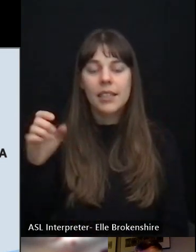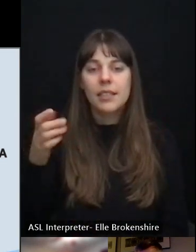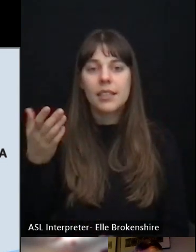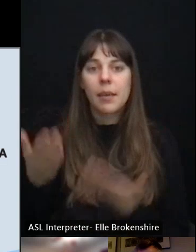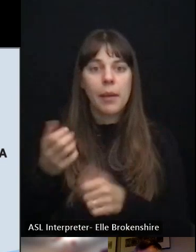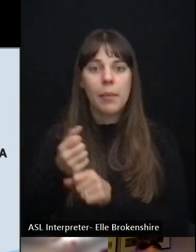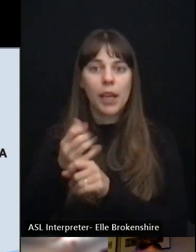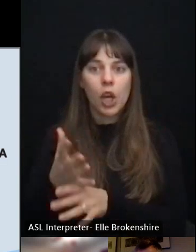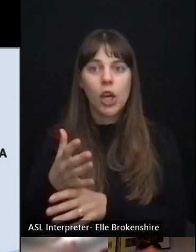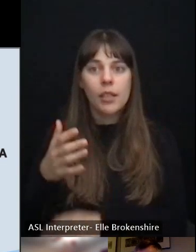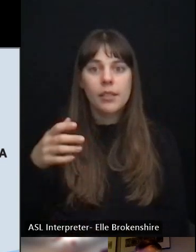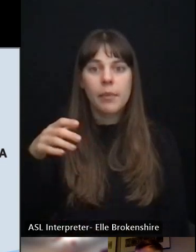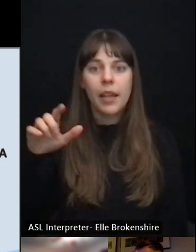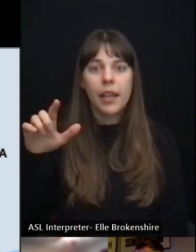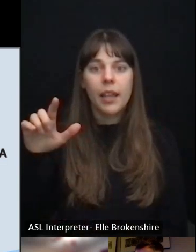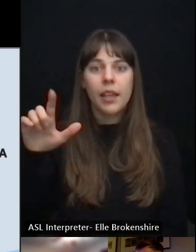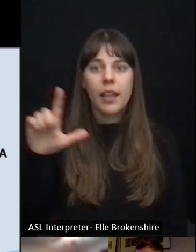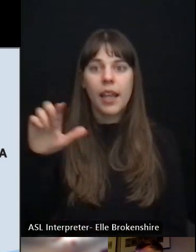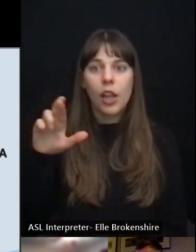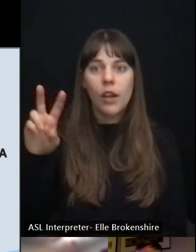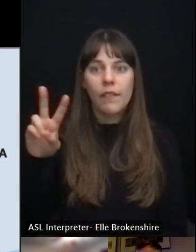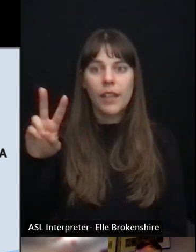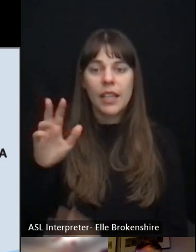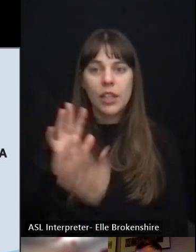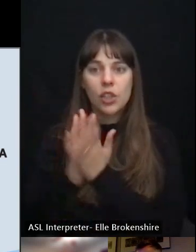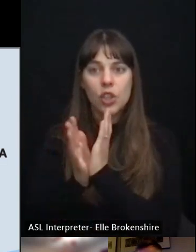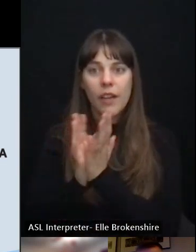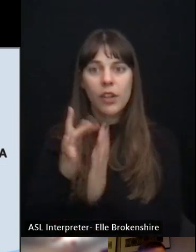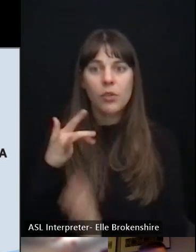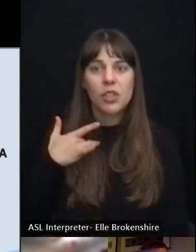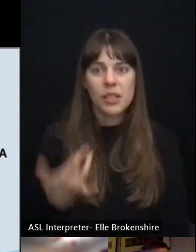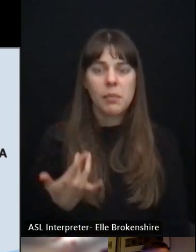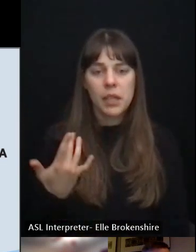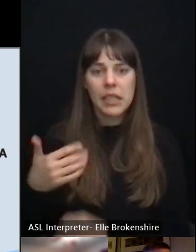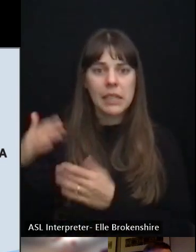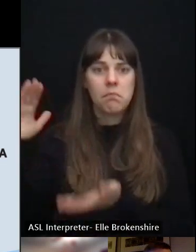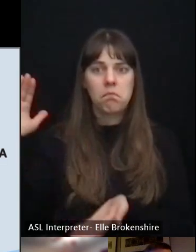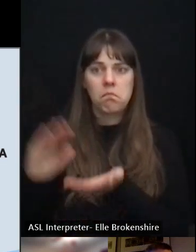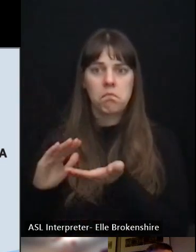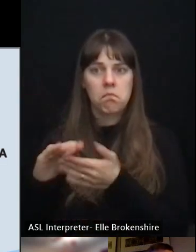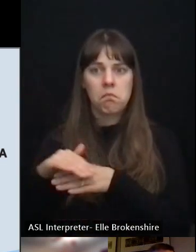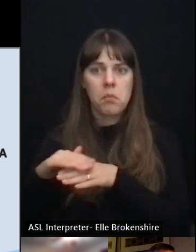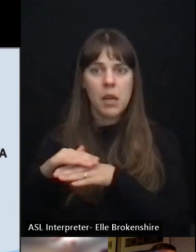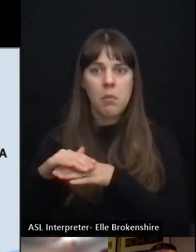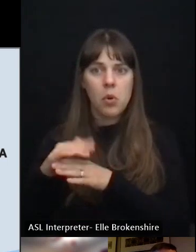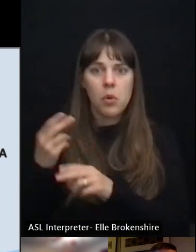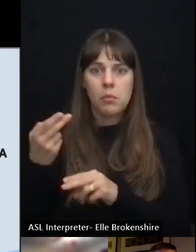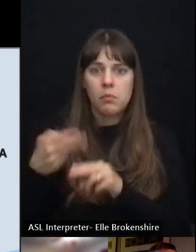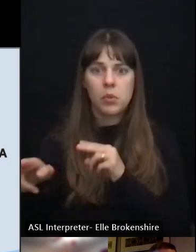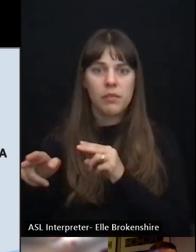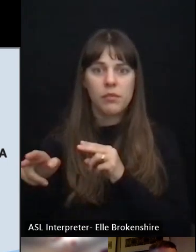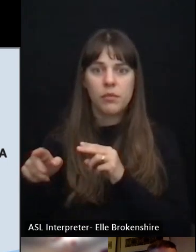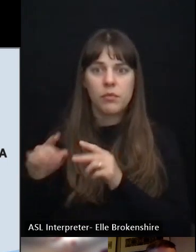LRV traffic, which mostly is relatively minimal, except on brief occasions and